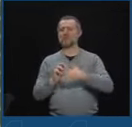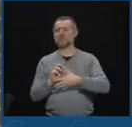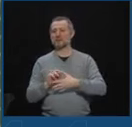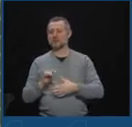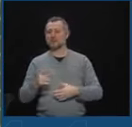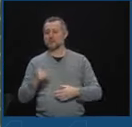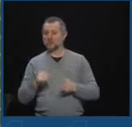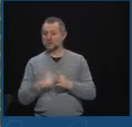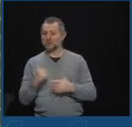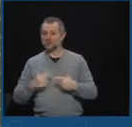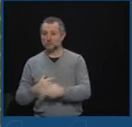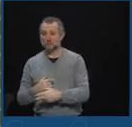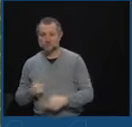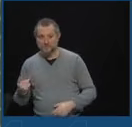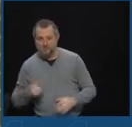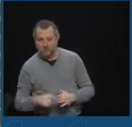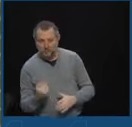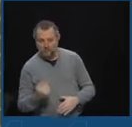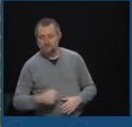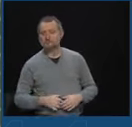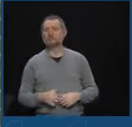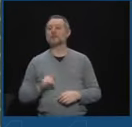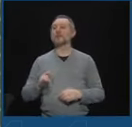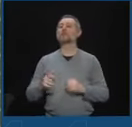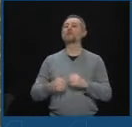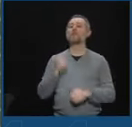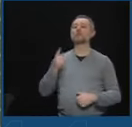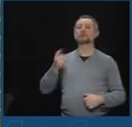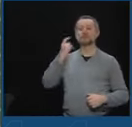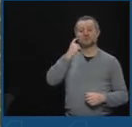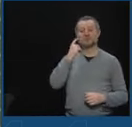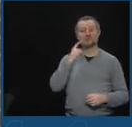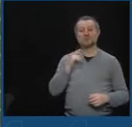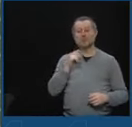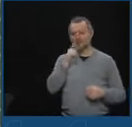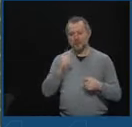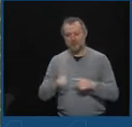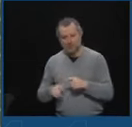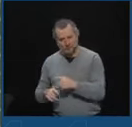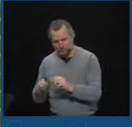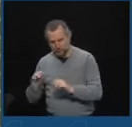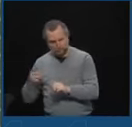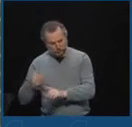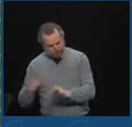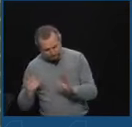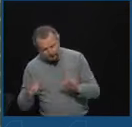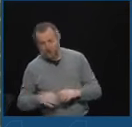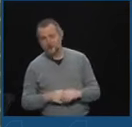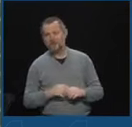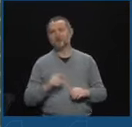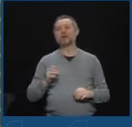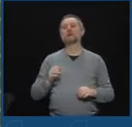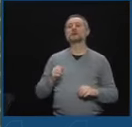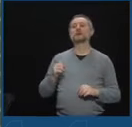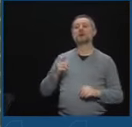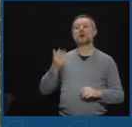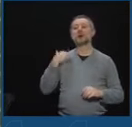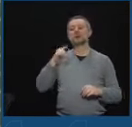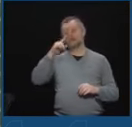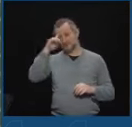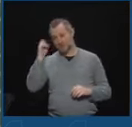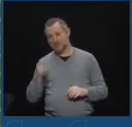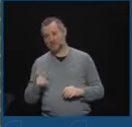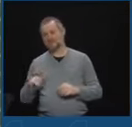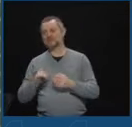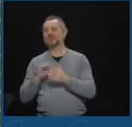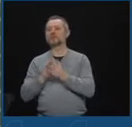since he joined the program. Most recently, that's not gonna happen to you. Most recently last summer, when he was named